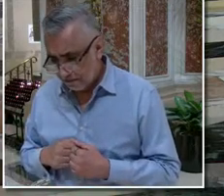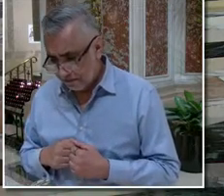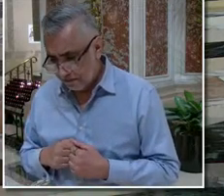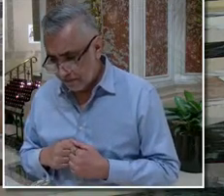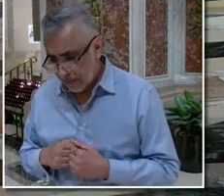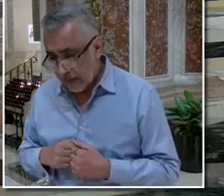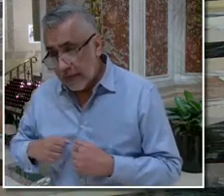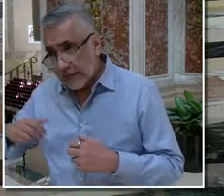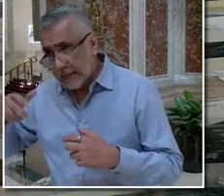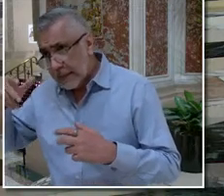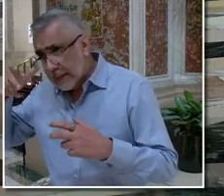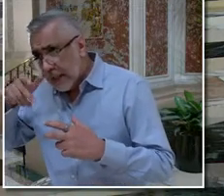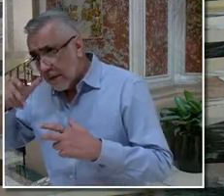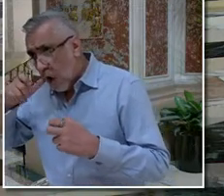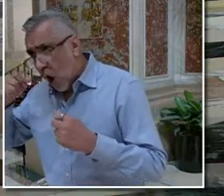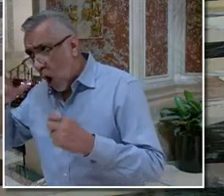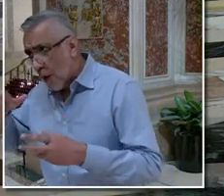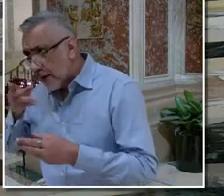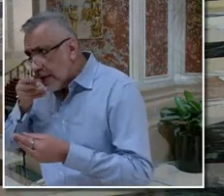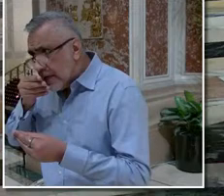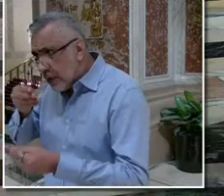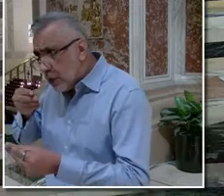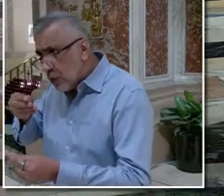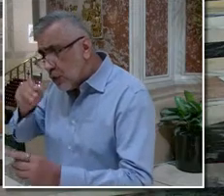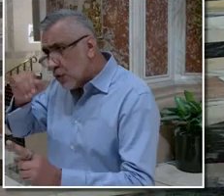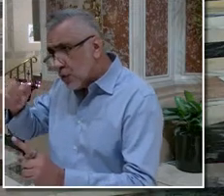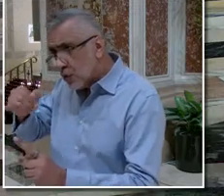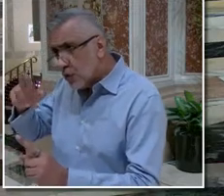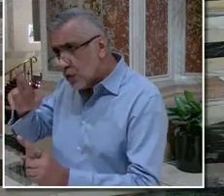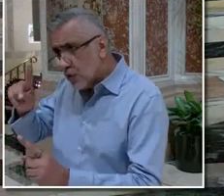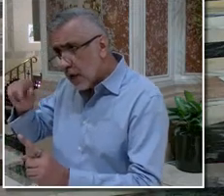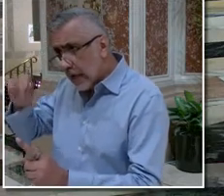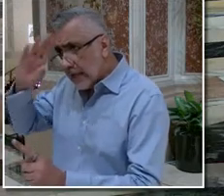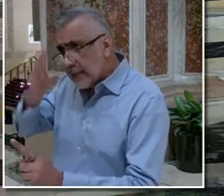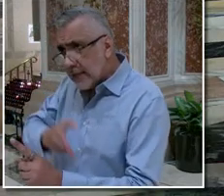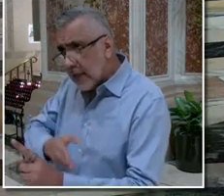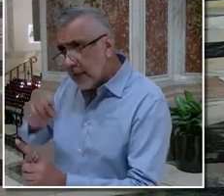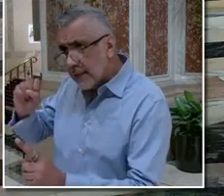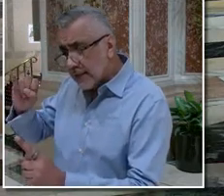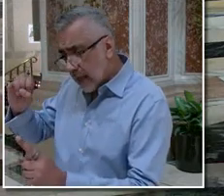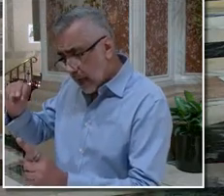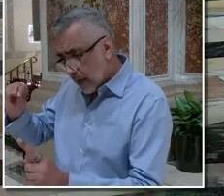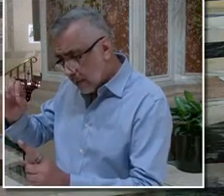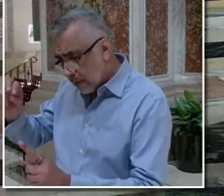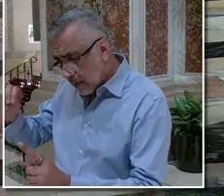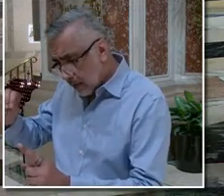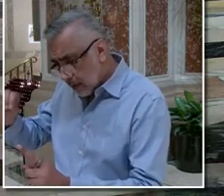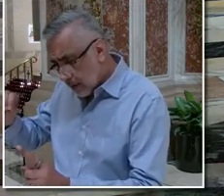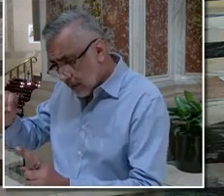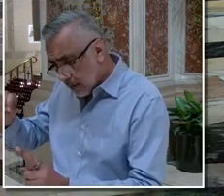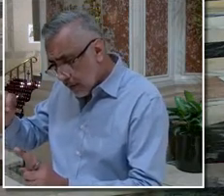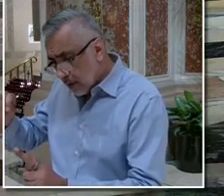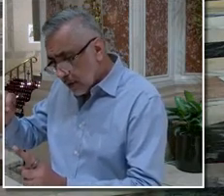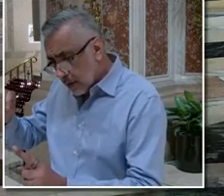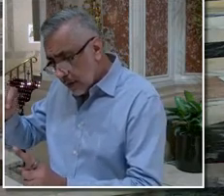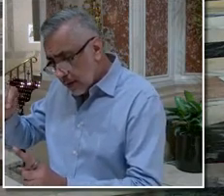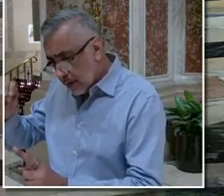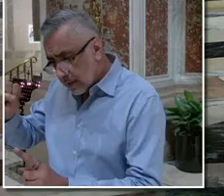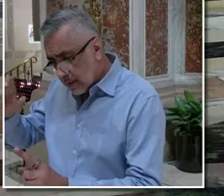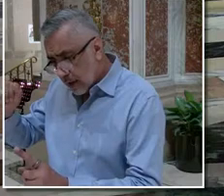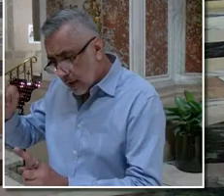The devil had already induced Judas, son of Simon the Iscariot, to hand him over.